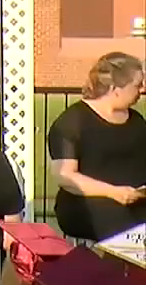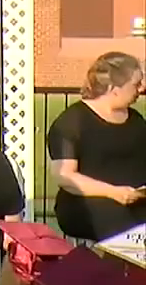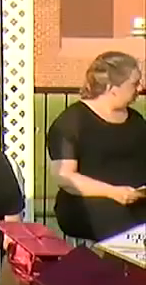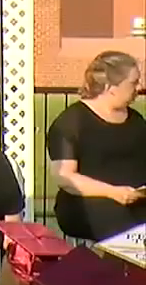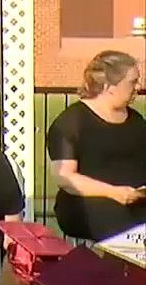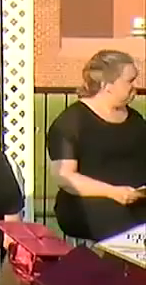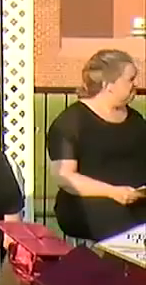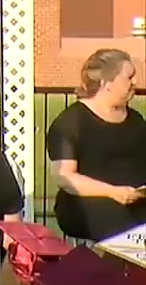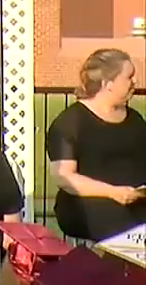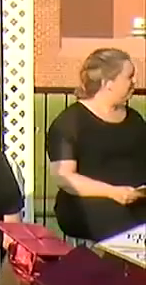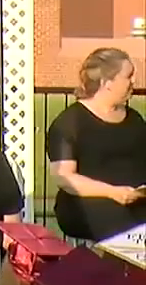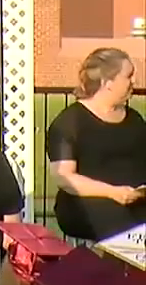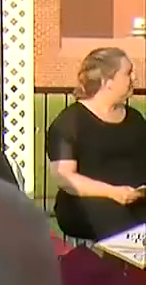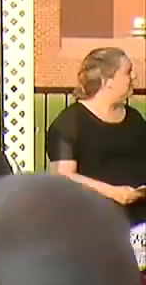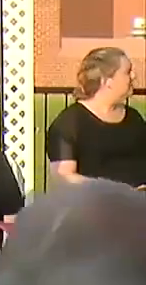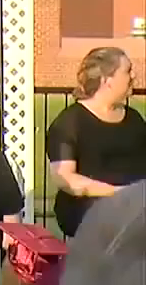Eric B. Kingsley.